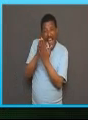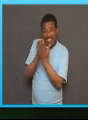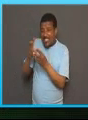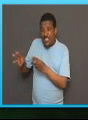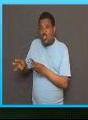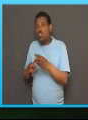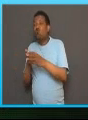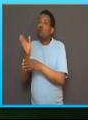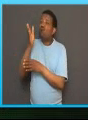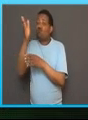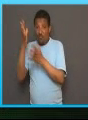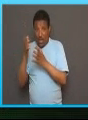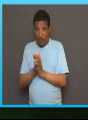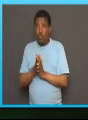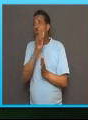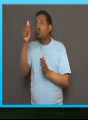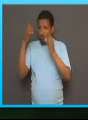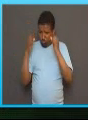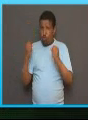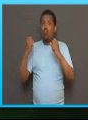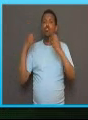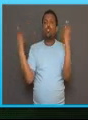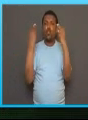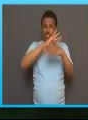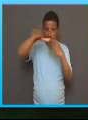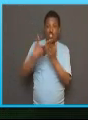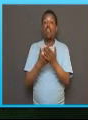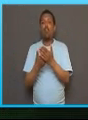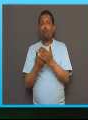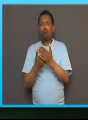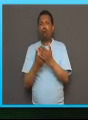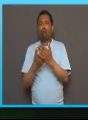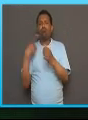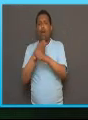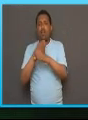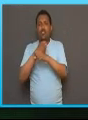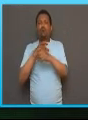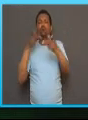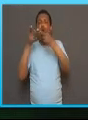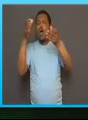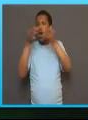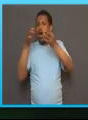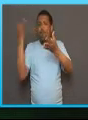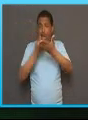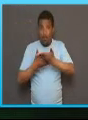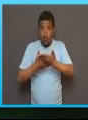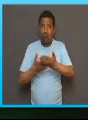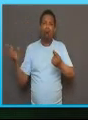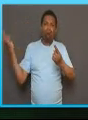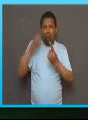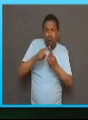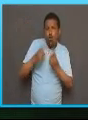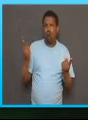journey, you could use a general-purpose topographic map to learn about